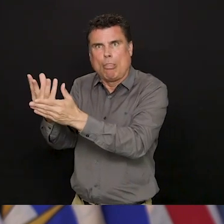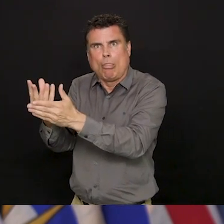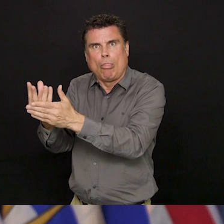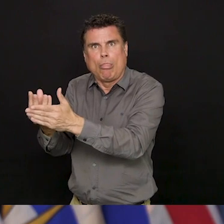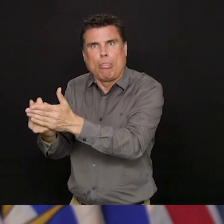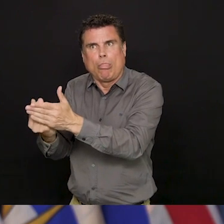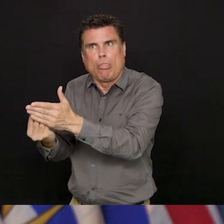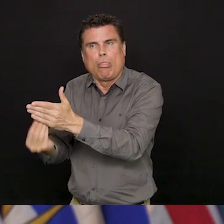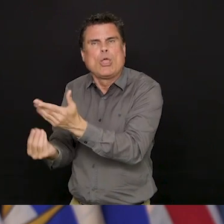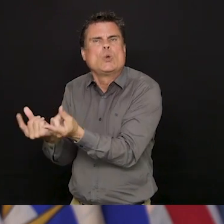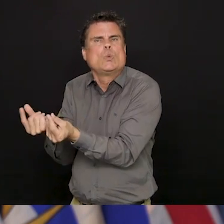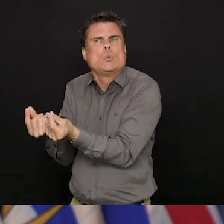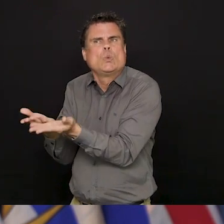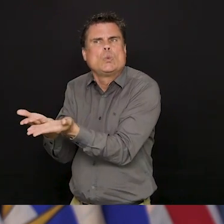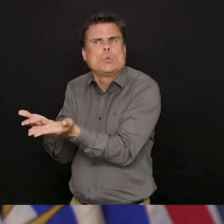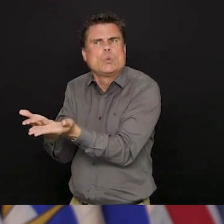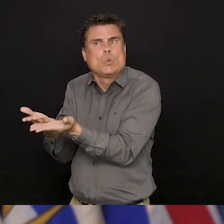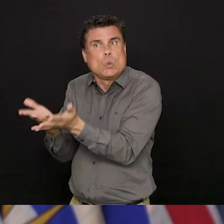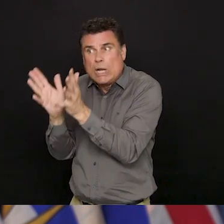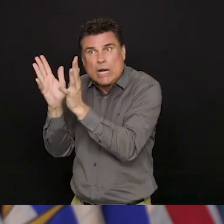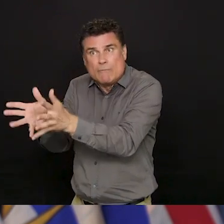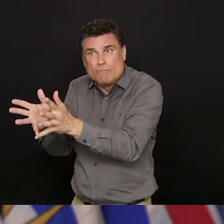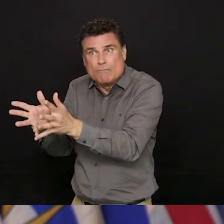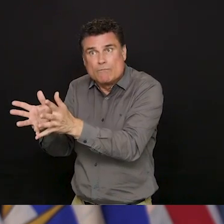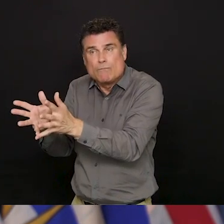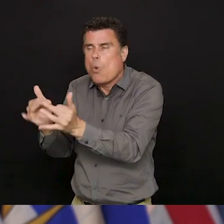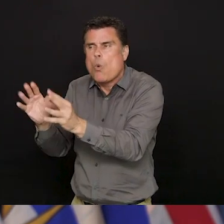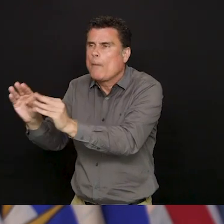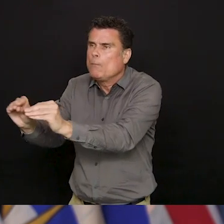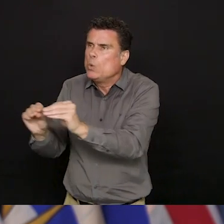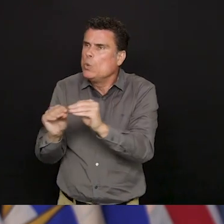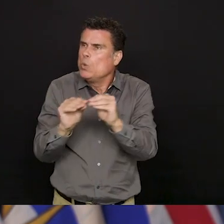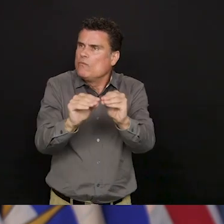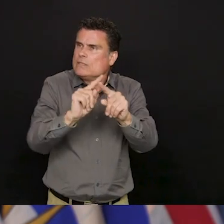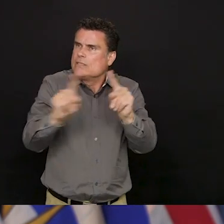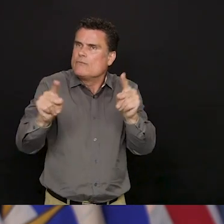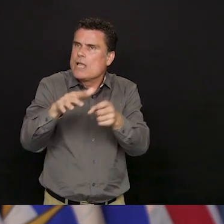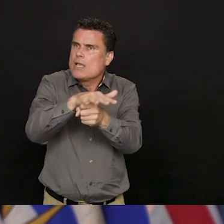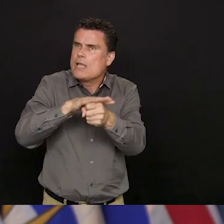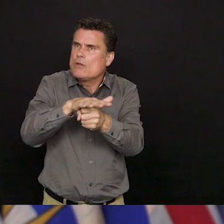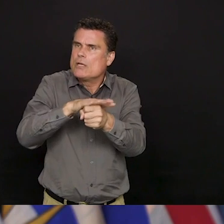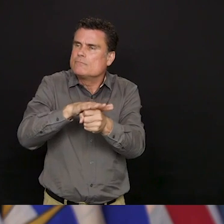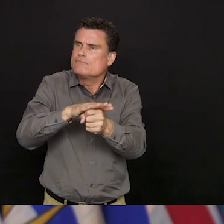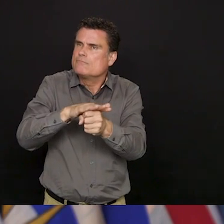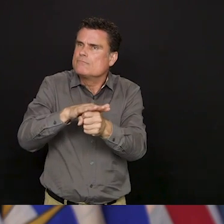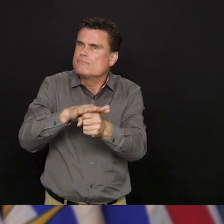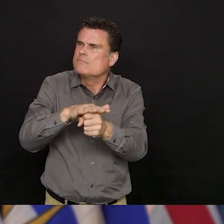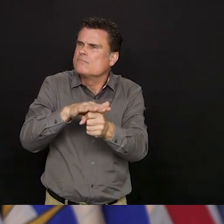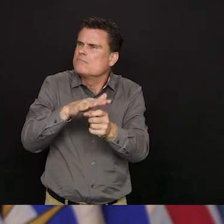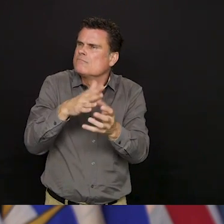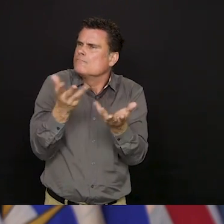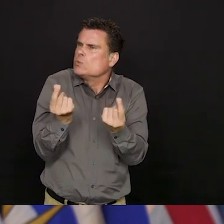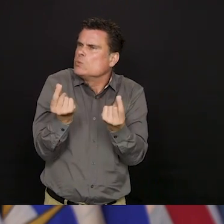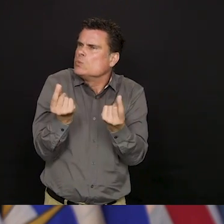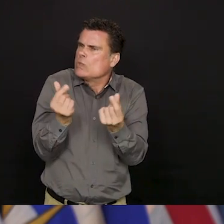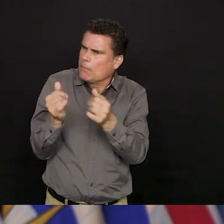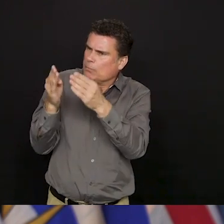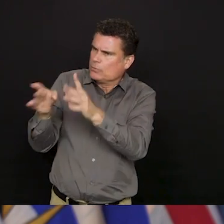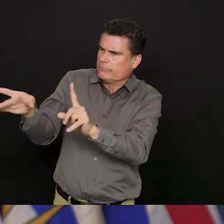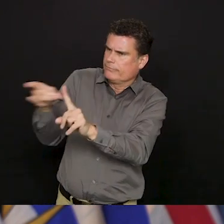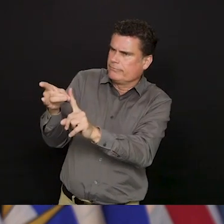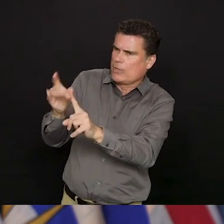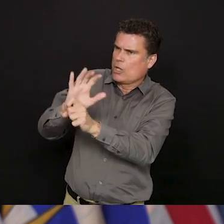patient to a designated area or leave them in place? Yeah, so in terms of restriction of